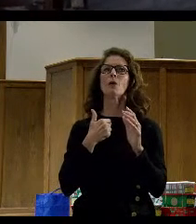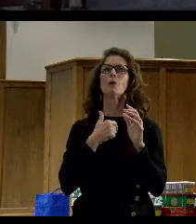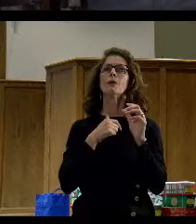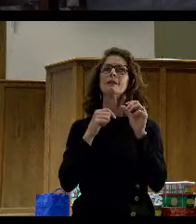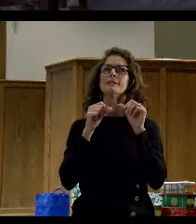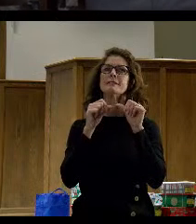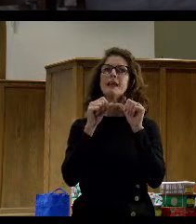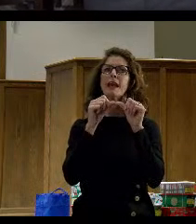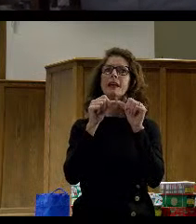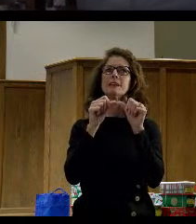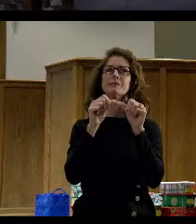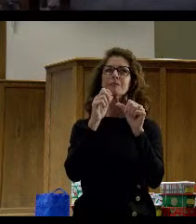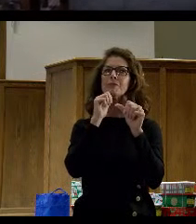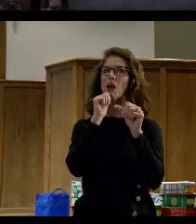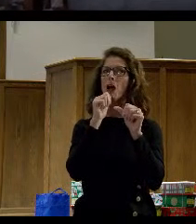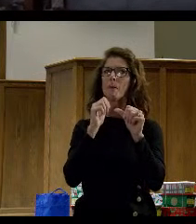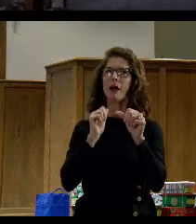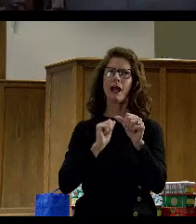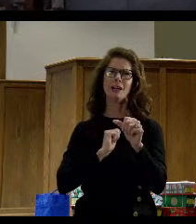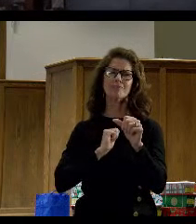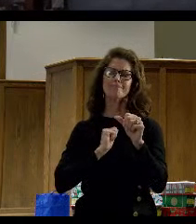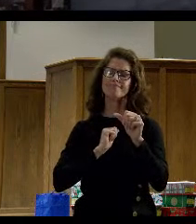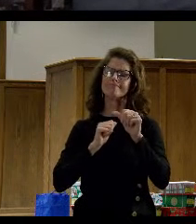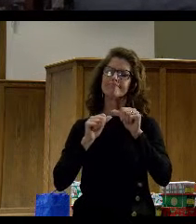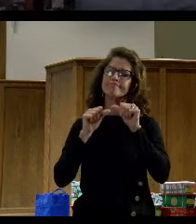stand. Not by human